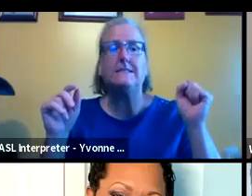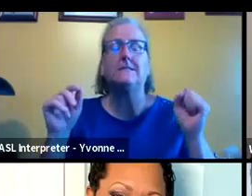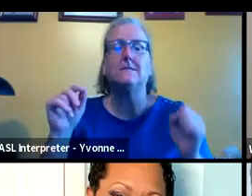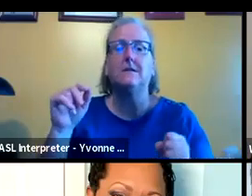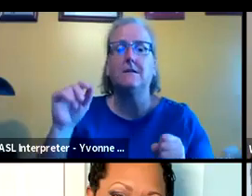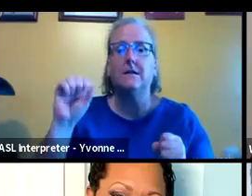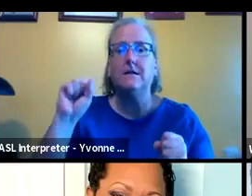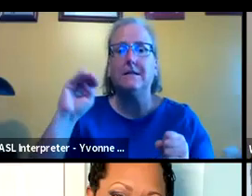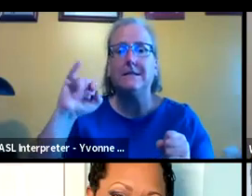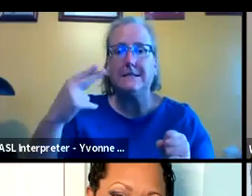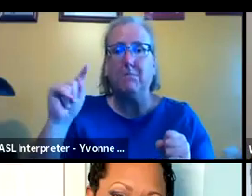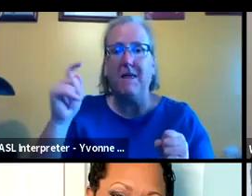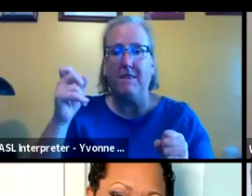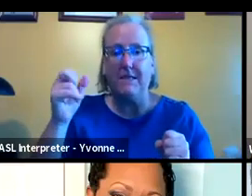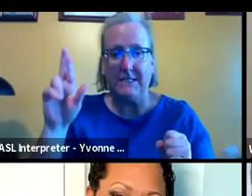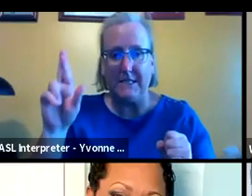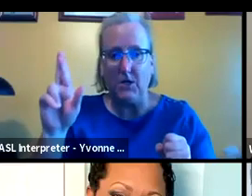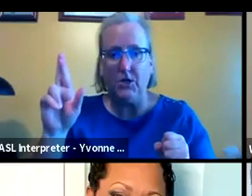Mrs. Smith Tucker.